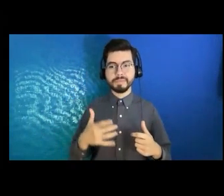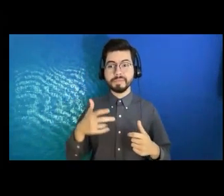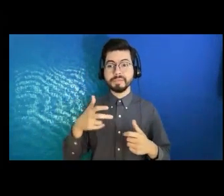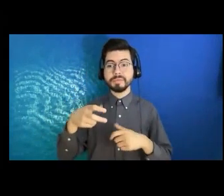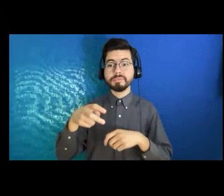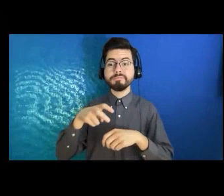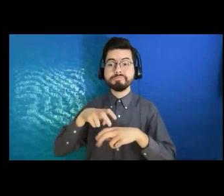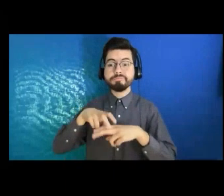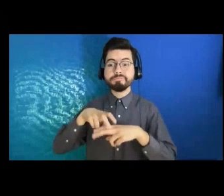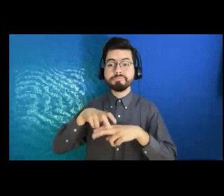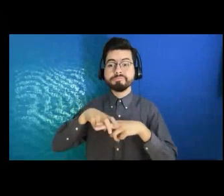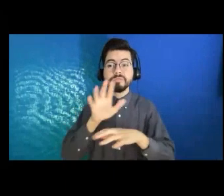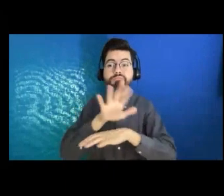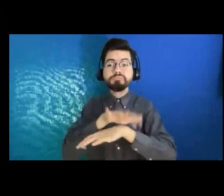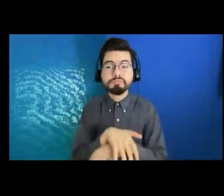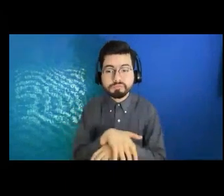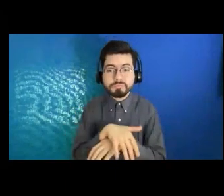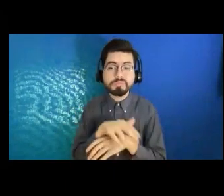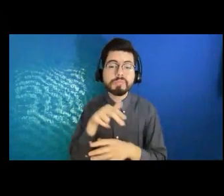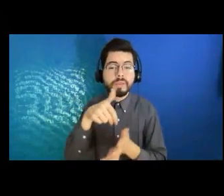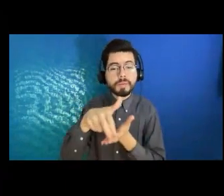down, and lick up more midges.